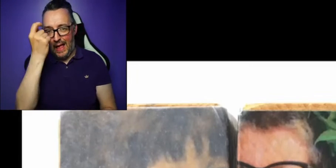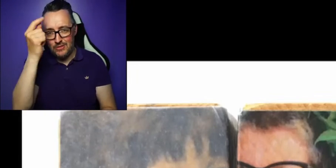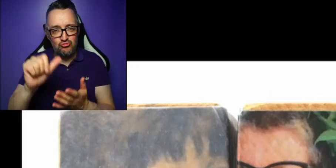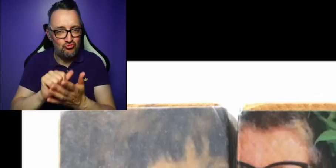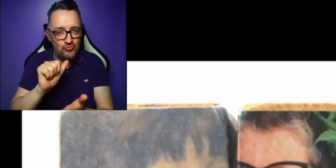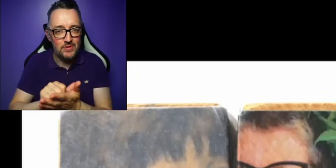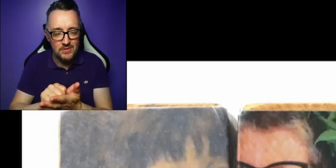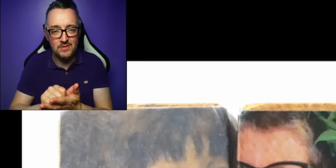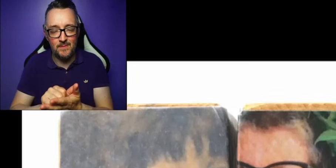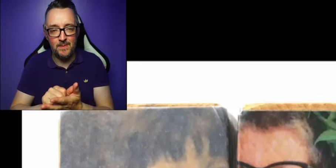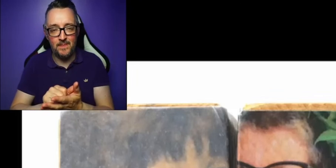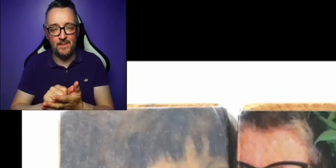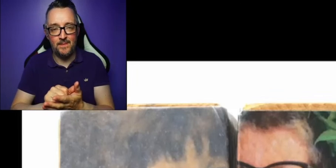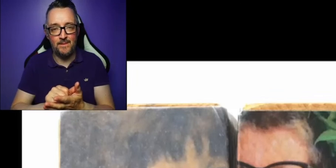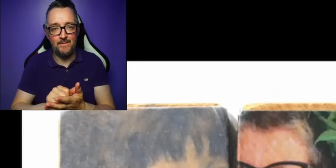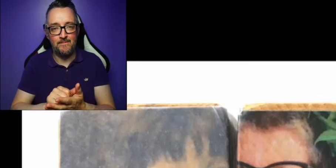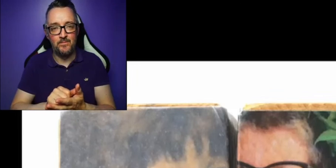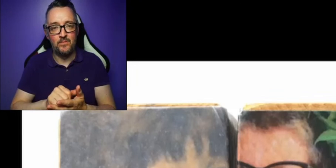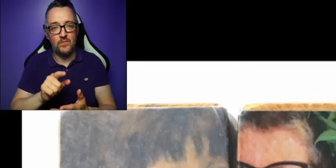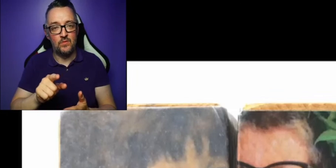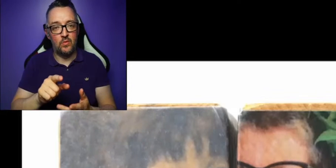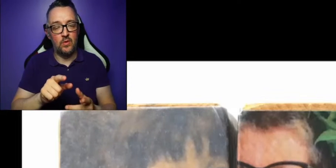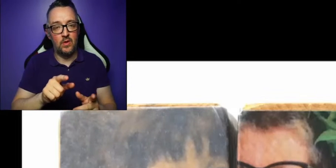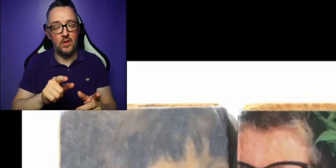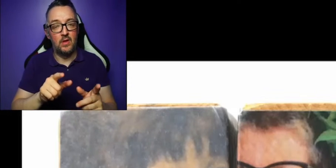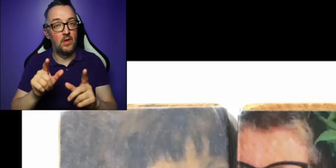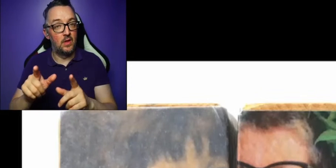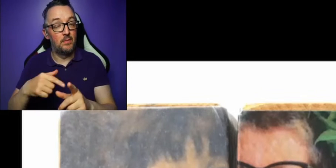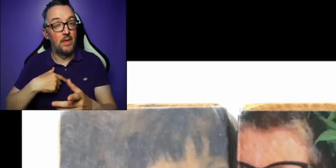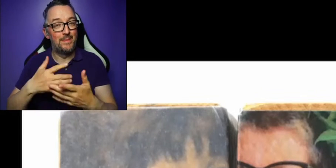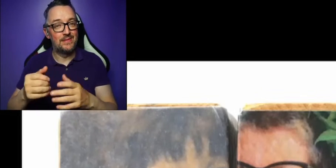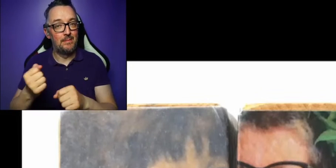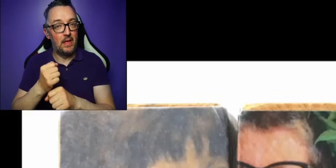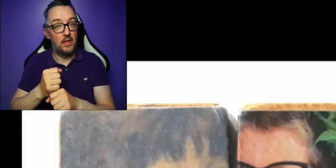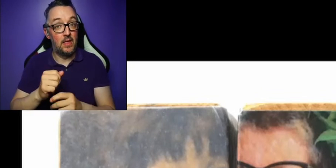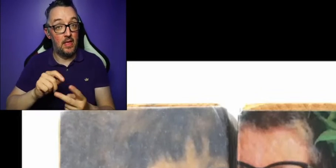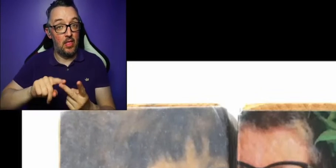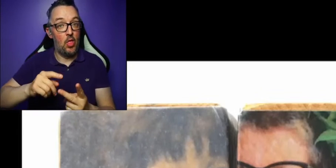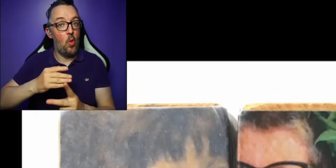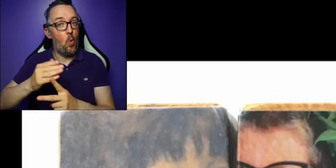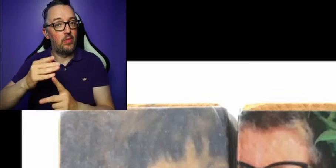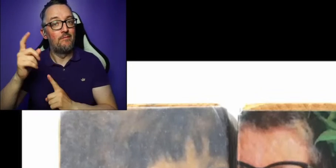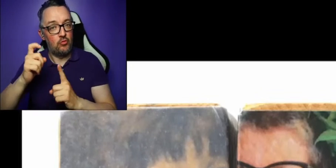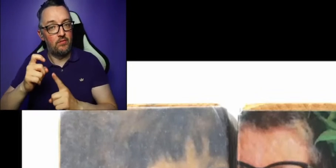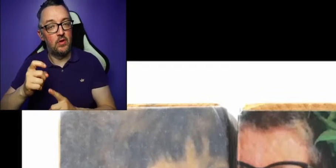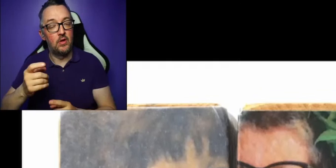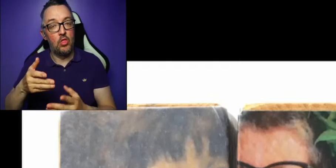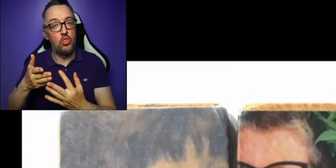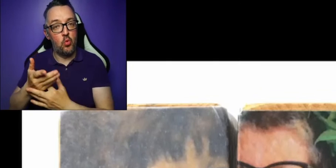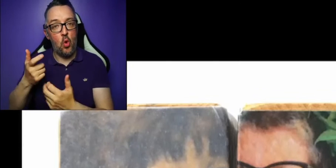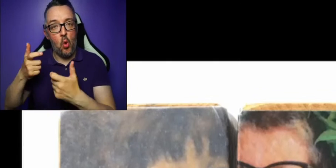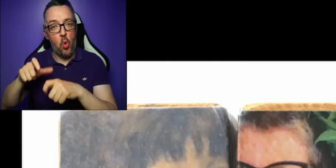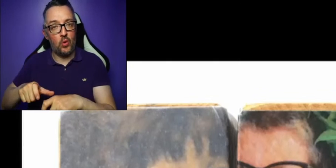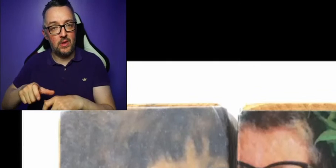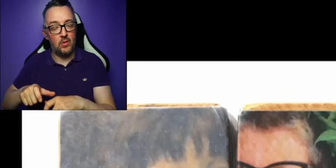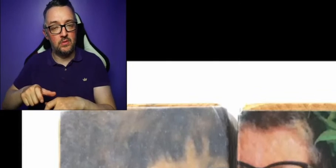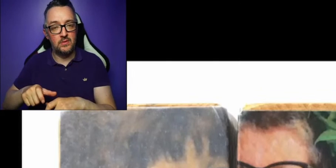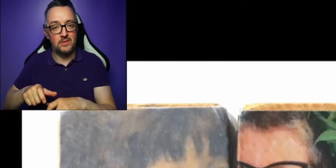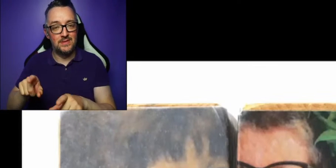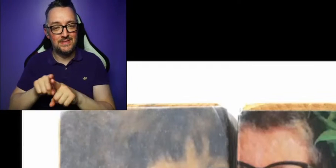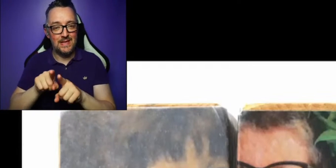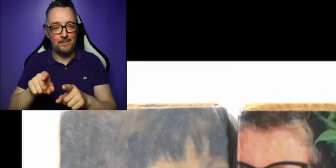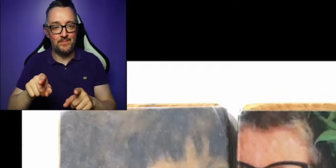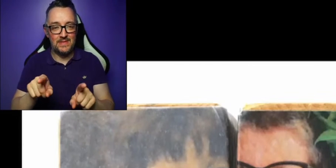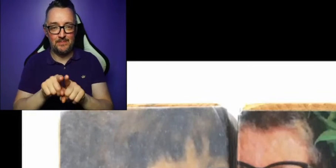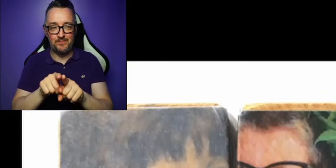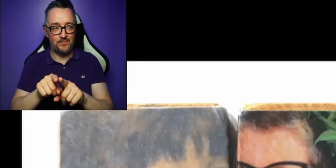And the contemporary image is one I made during lockdown. And it's actually referencing this photograph. It's